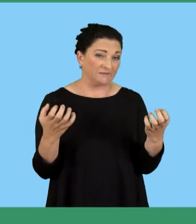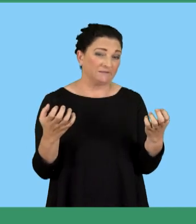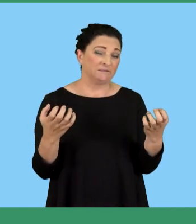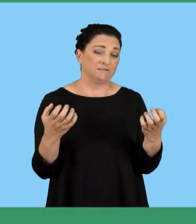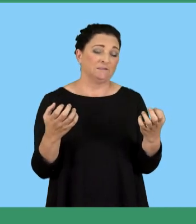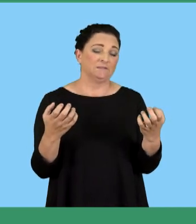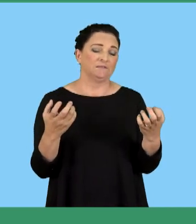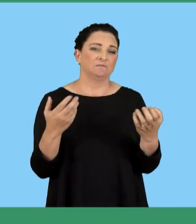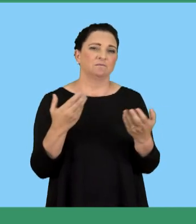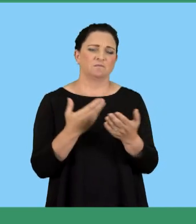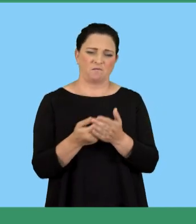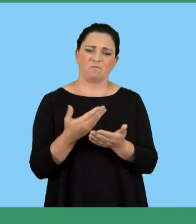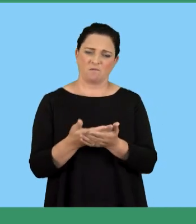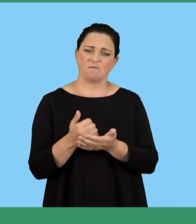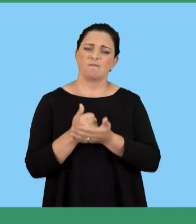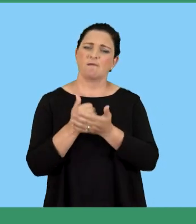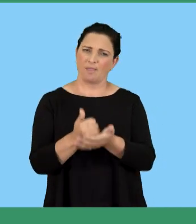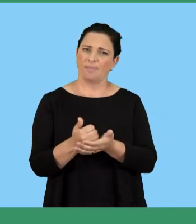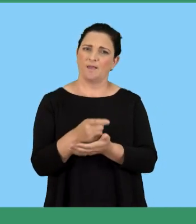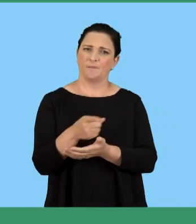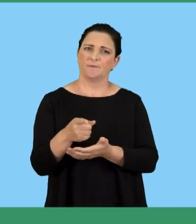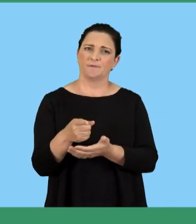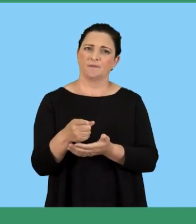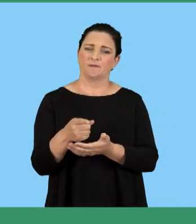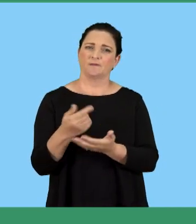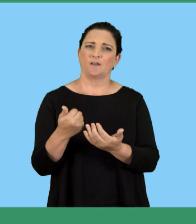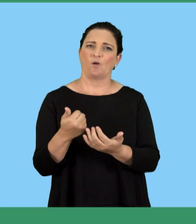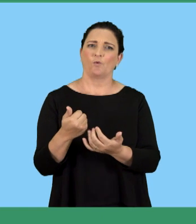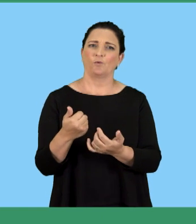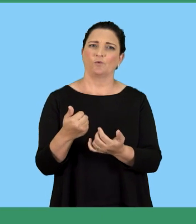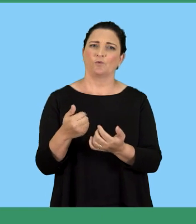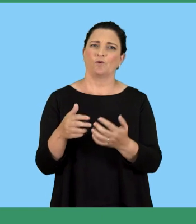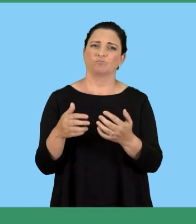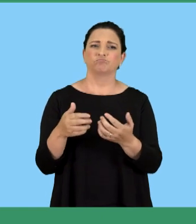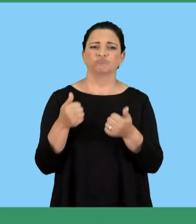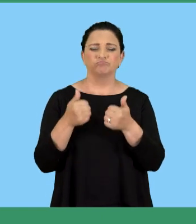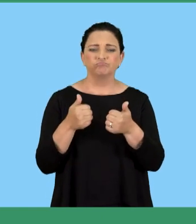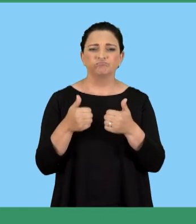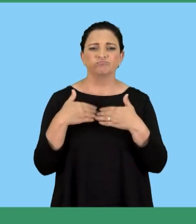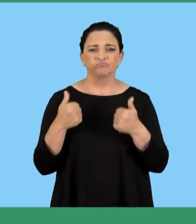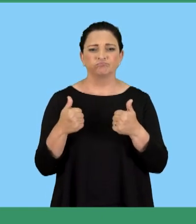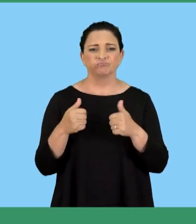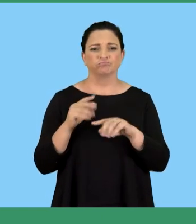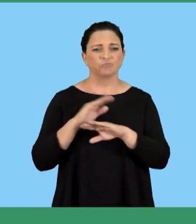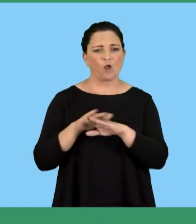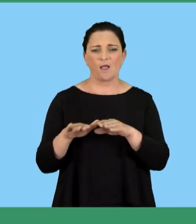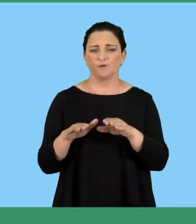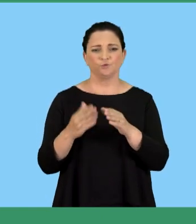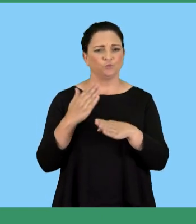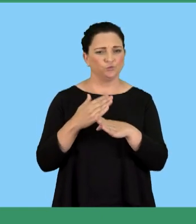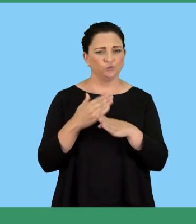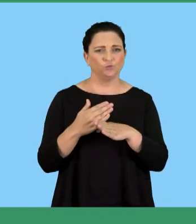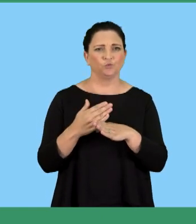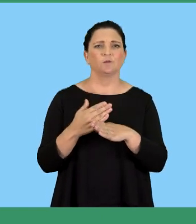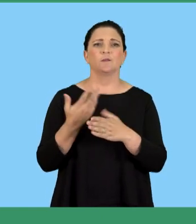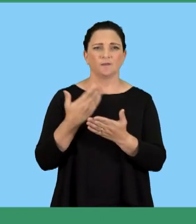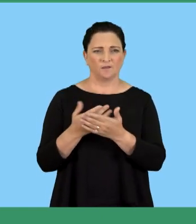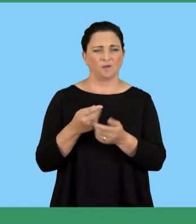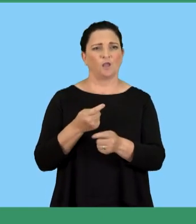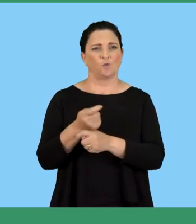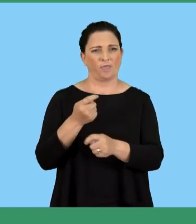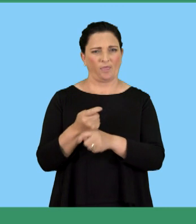attended to, which will improve the welfare of the community. So when we are saying socio-economic issues